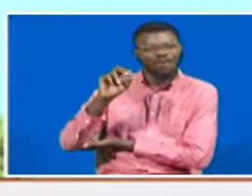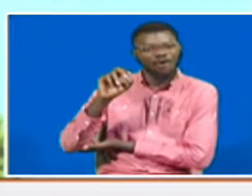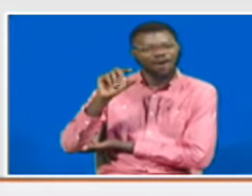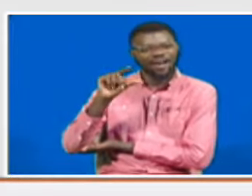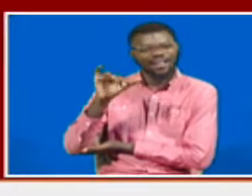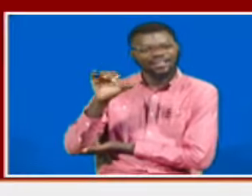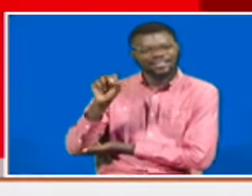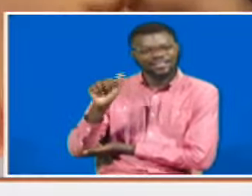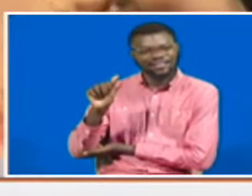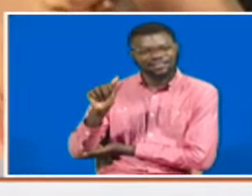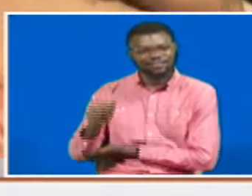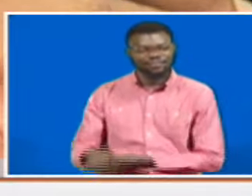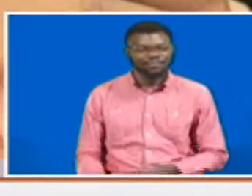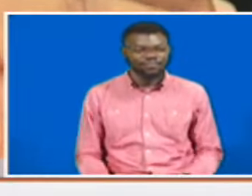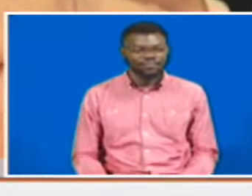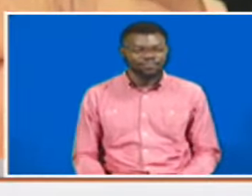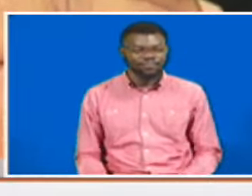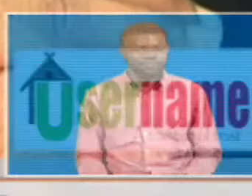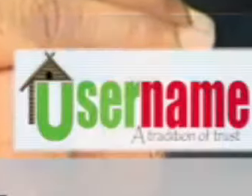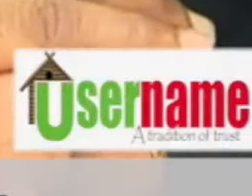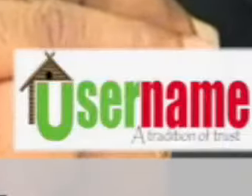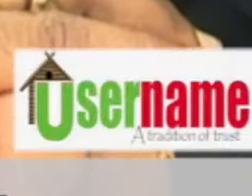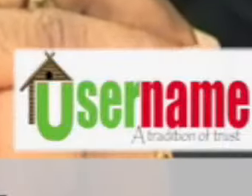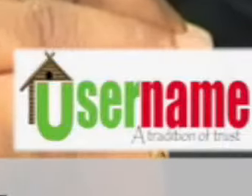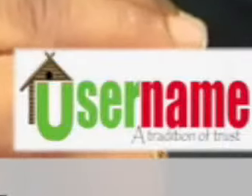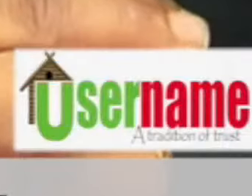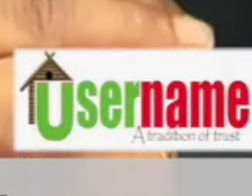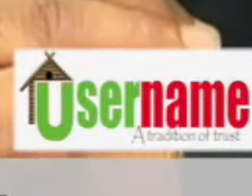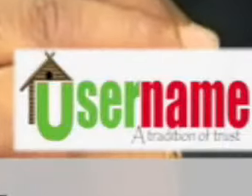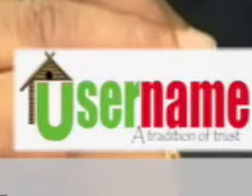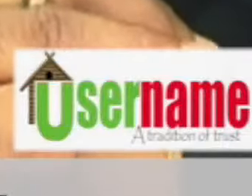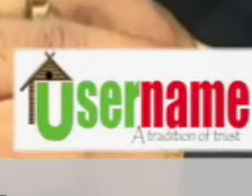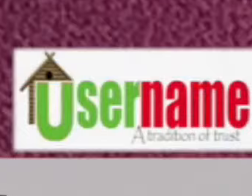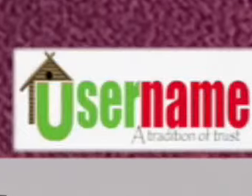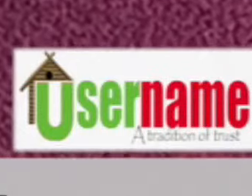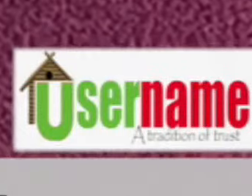Ahead of this break, the art of Hina.